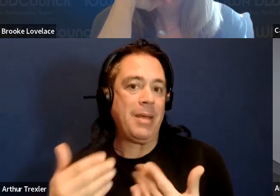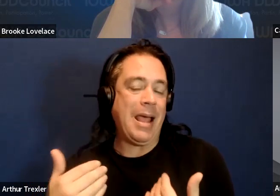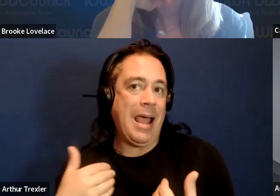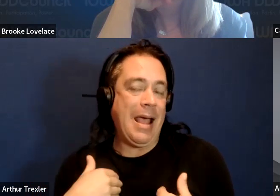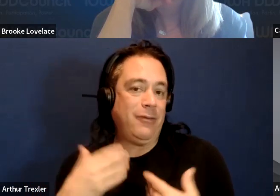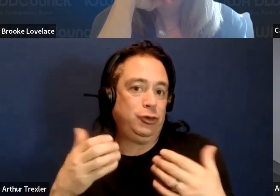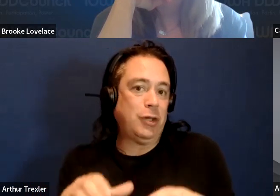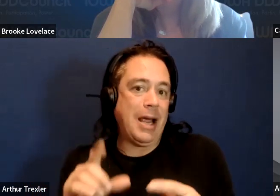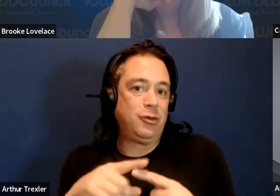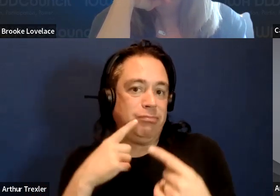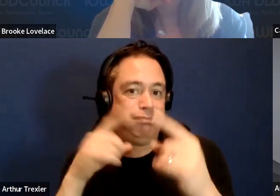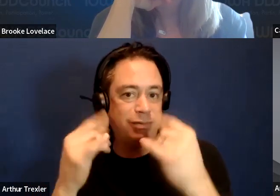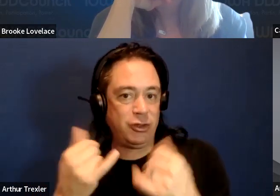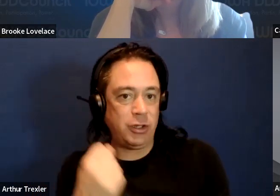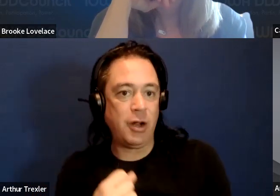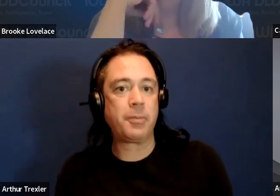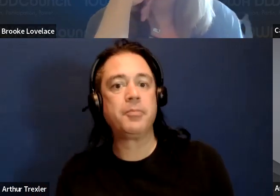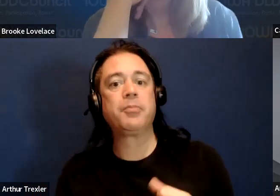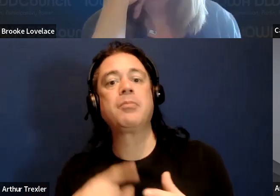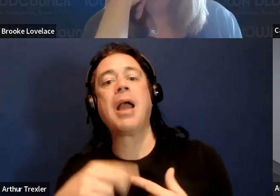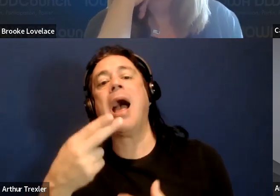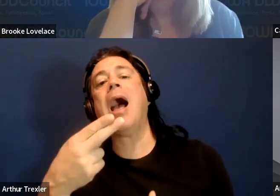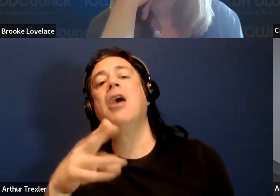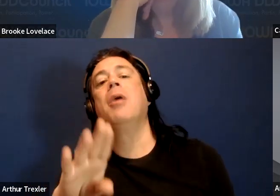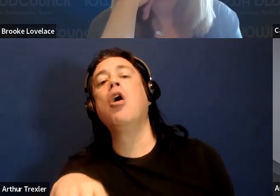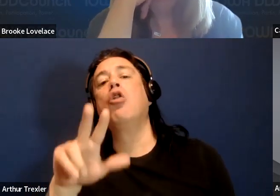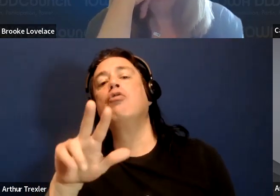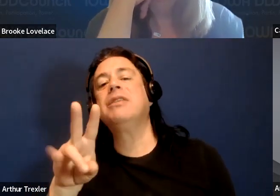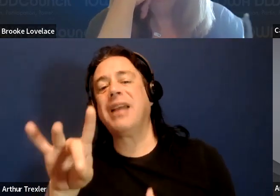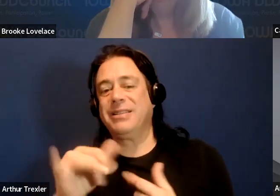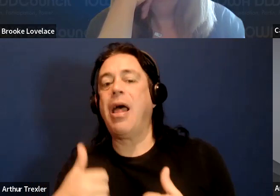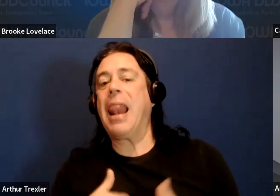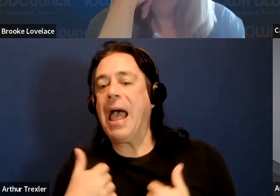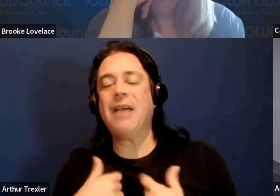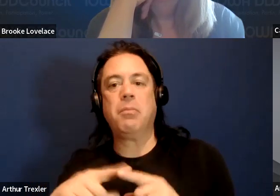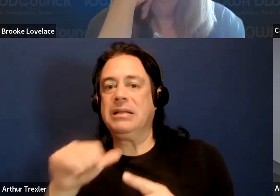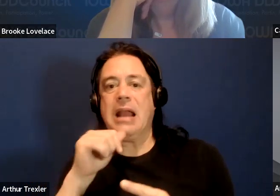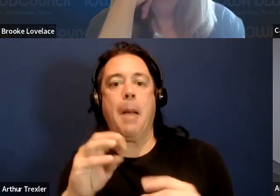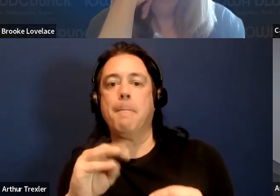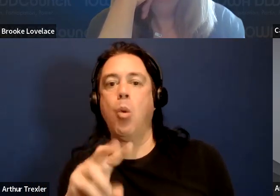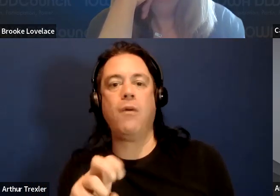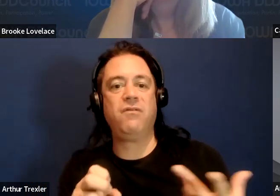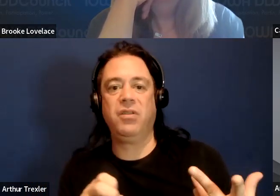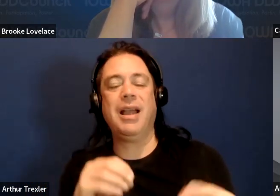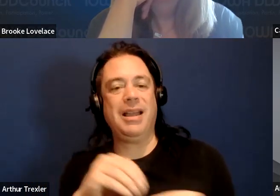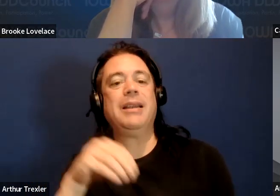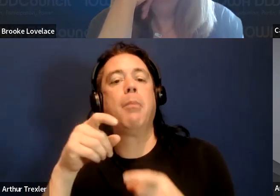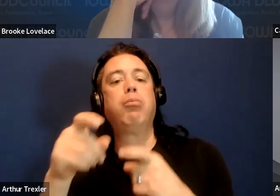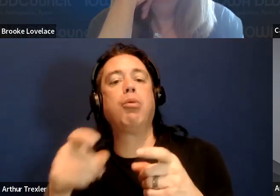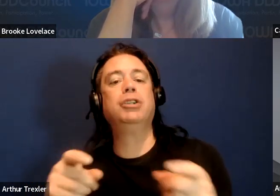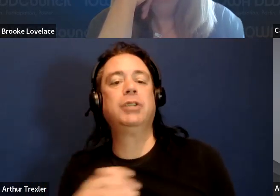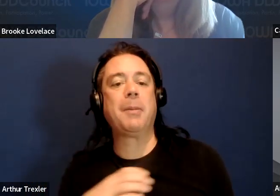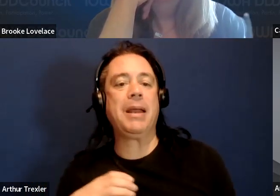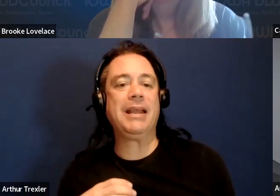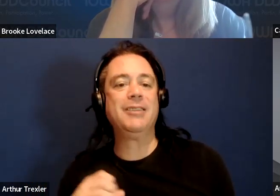this year. House File 378 is still alive, although it hasn't moved since it was introduced. It's in the Appropriations Committee, so it